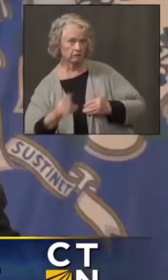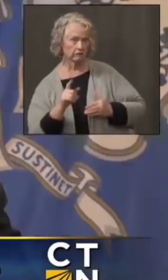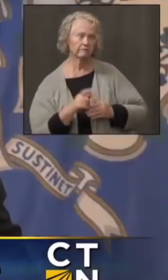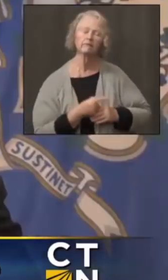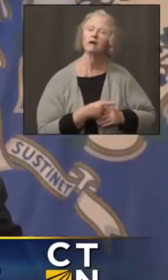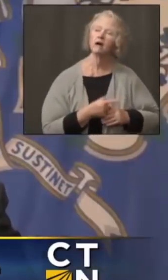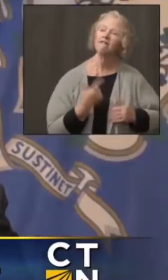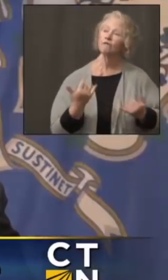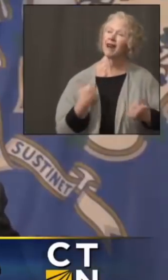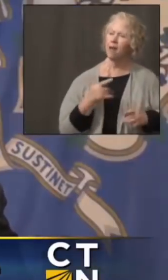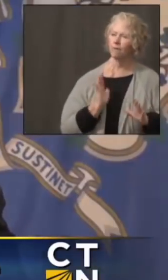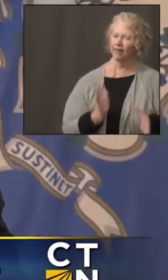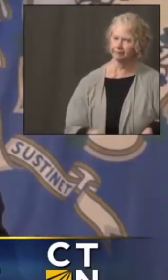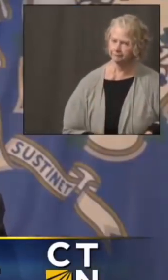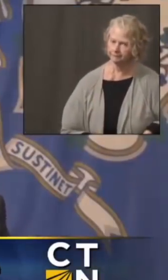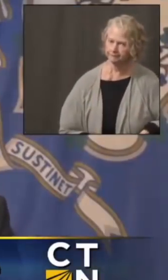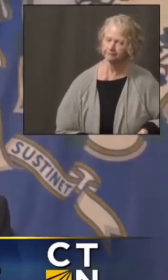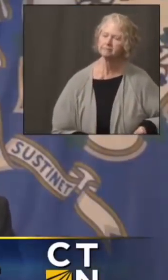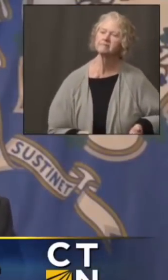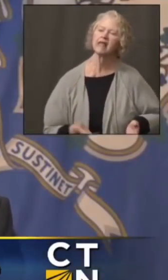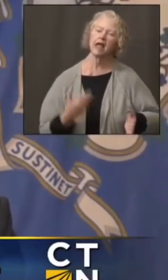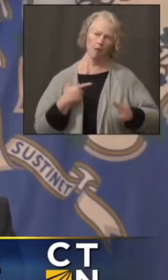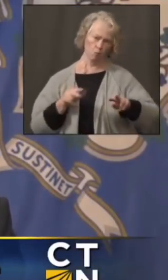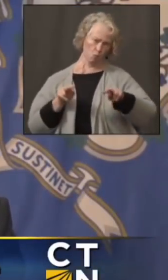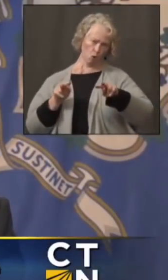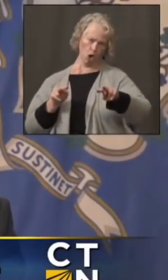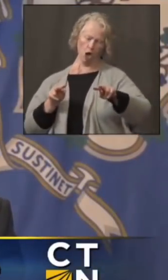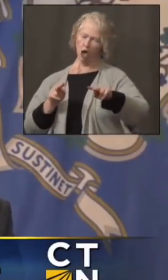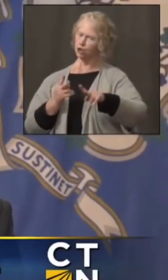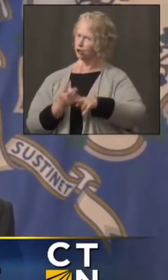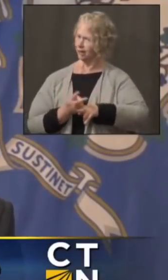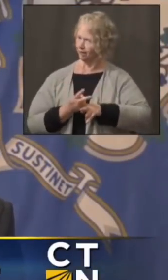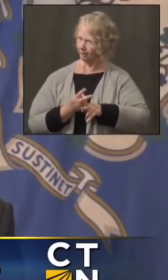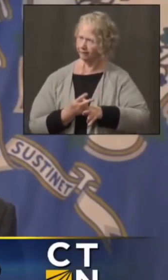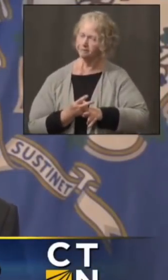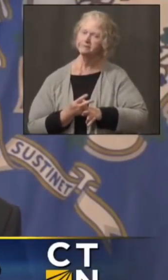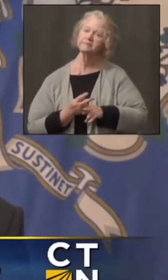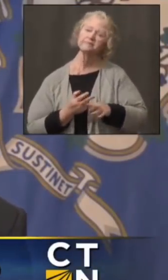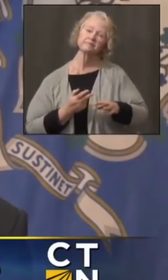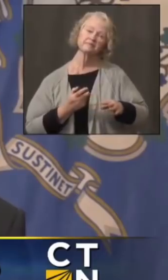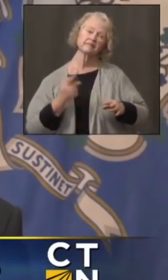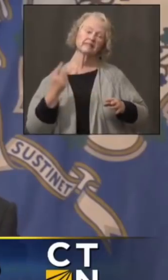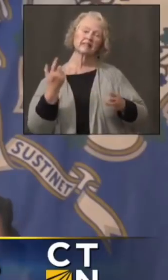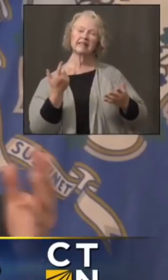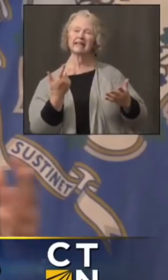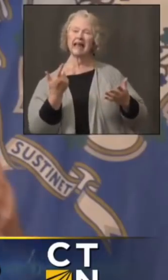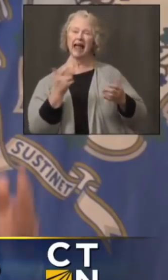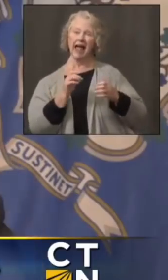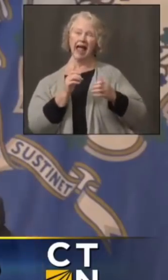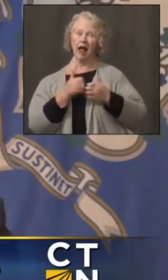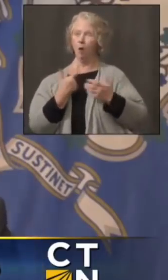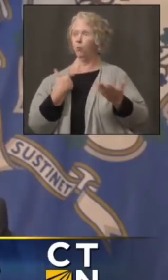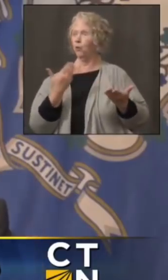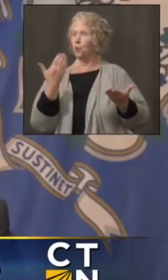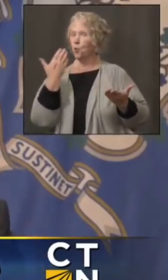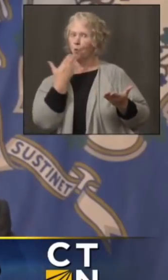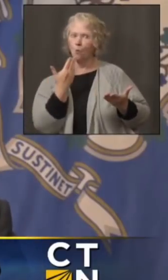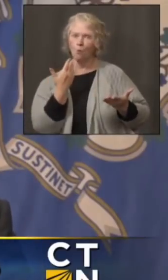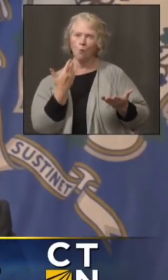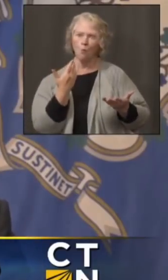We are for now, and we're monitoring that carefully. And, somebody asked, what's your trigger point if we have to do